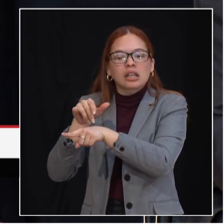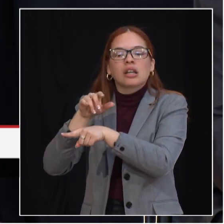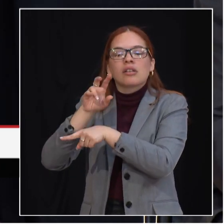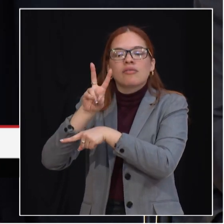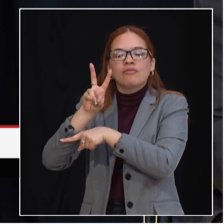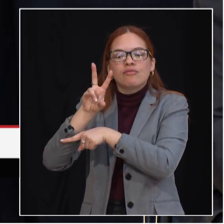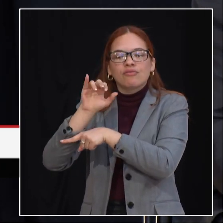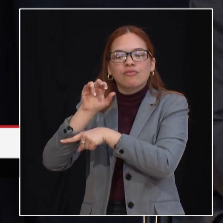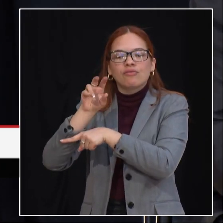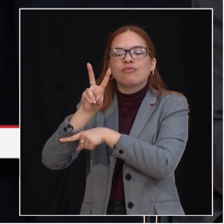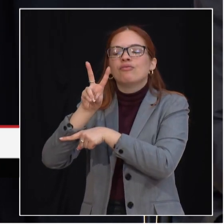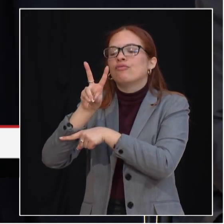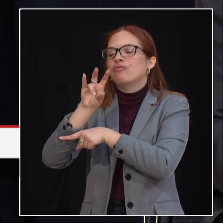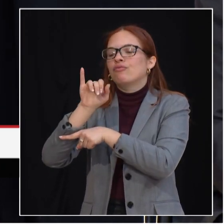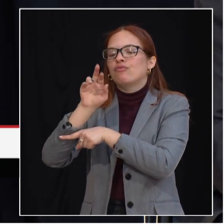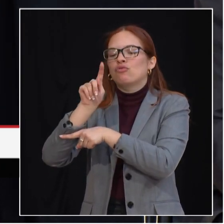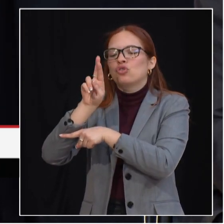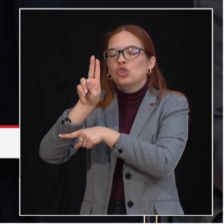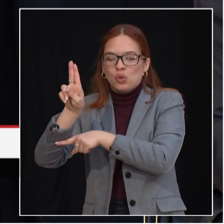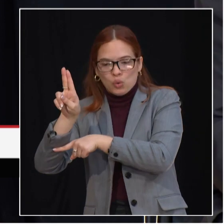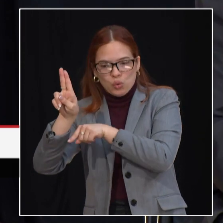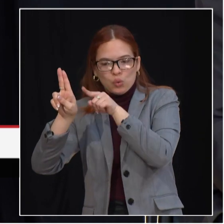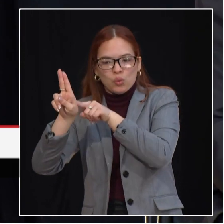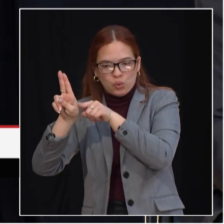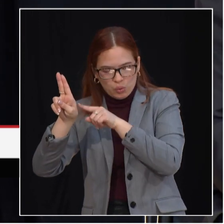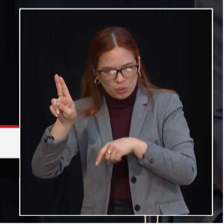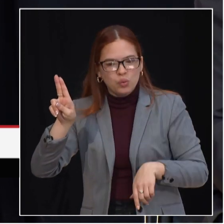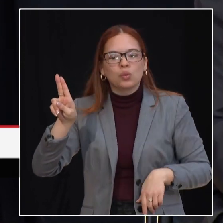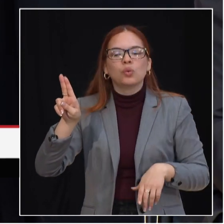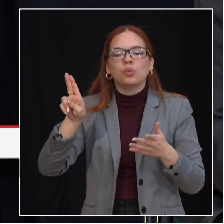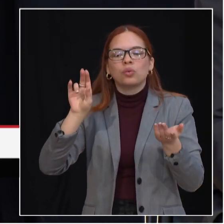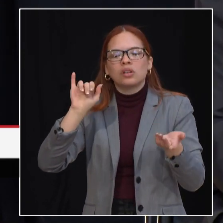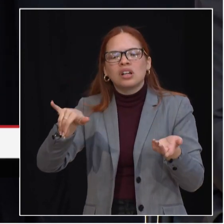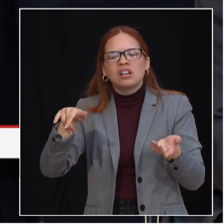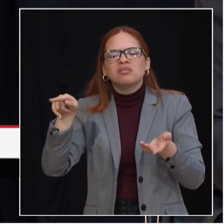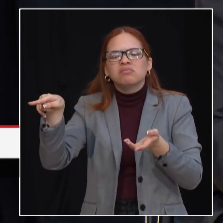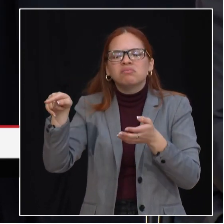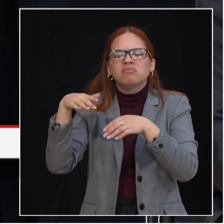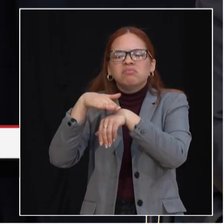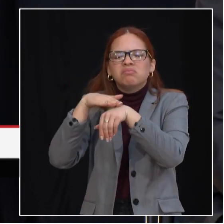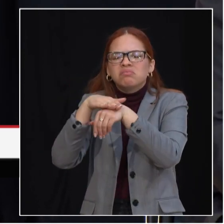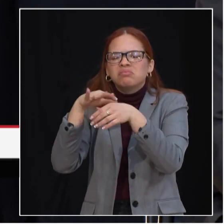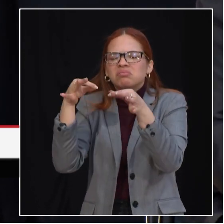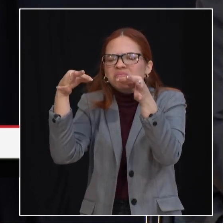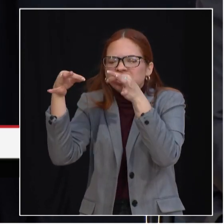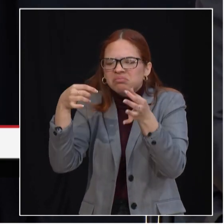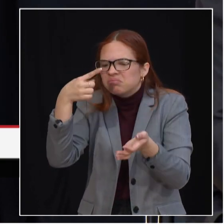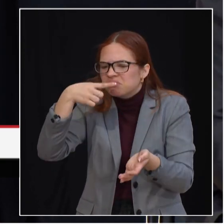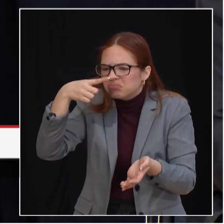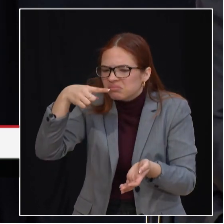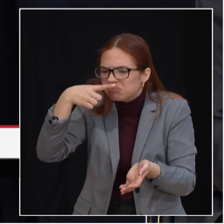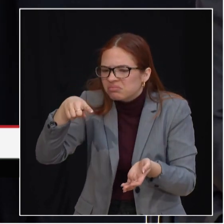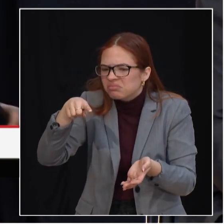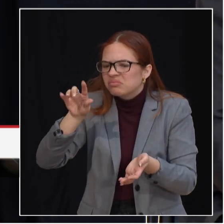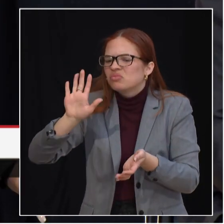Ms. Conley? And why don't you just do a quick introduction, tell us about Virtru really shortly.